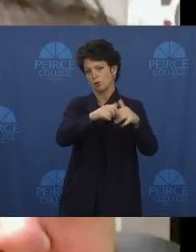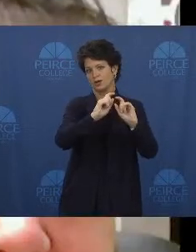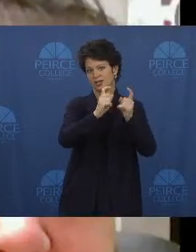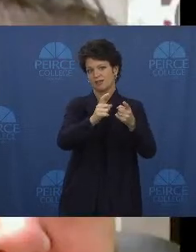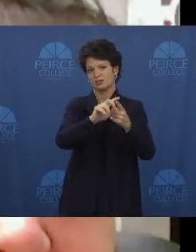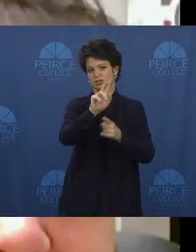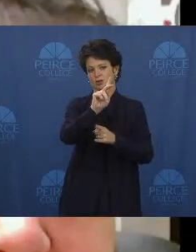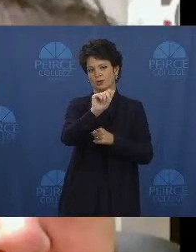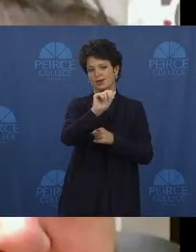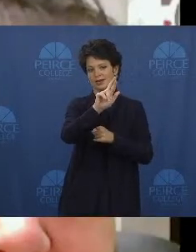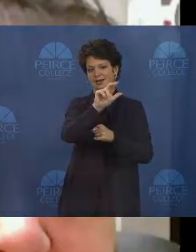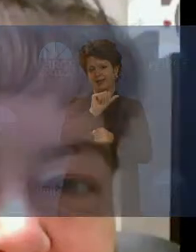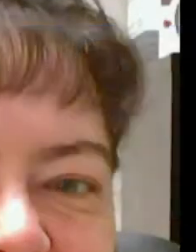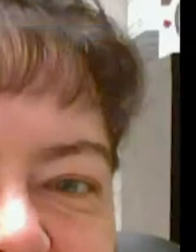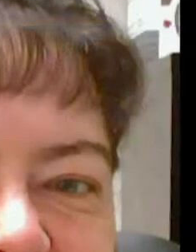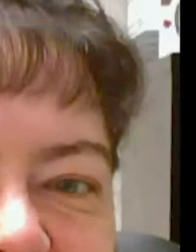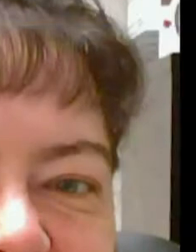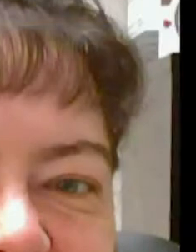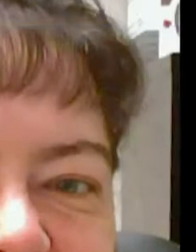to Kara Betzenberger,